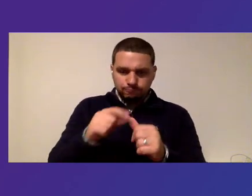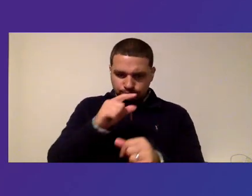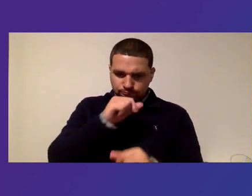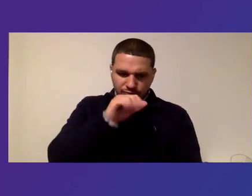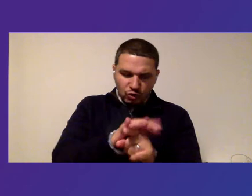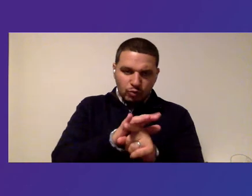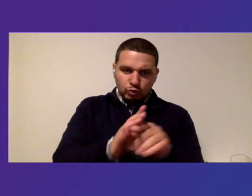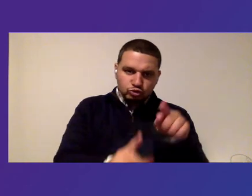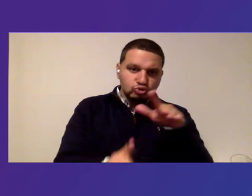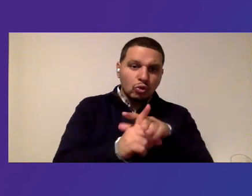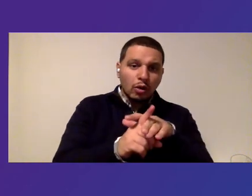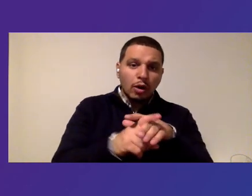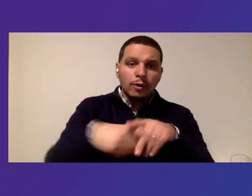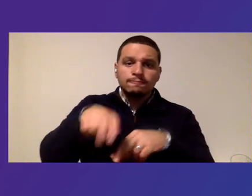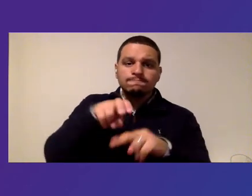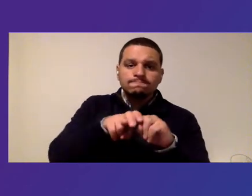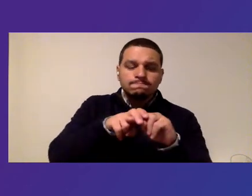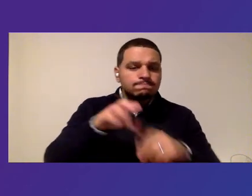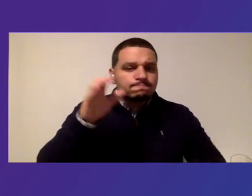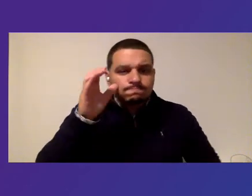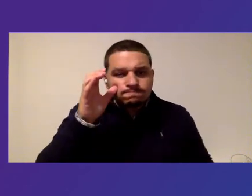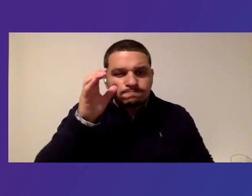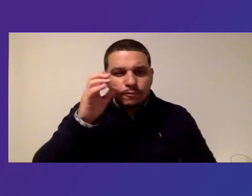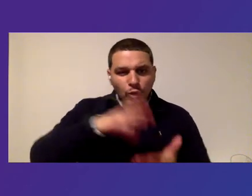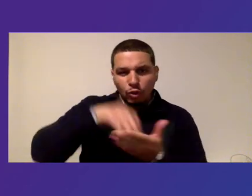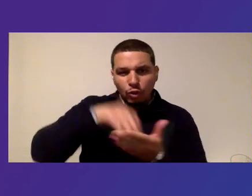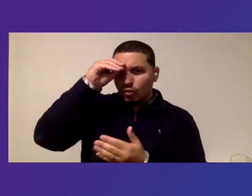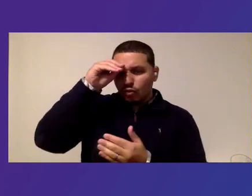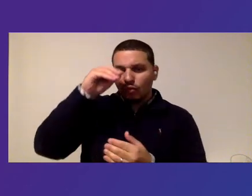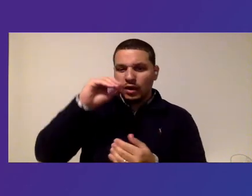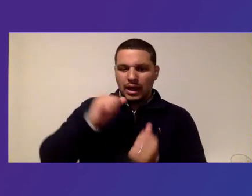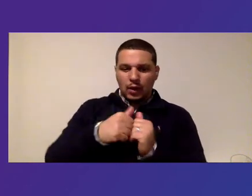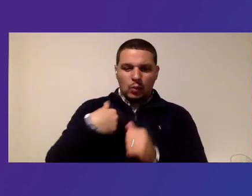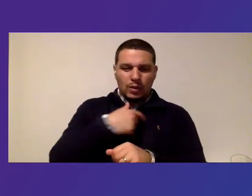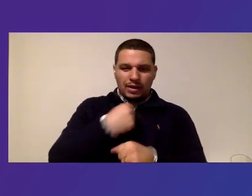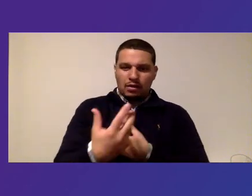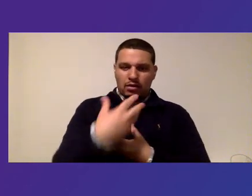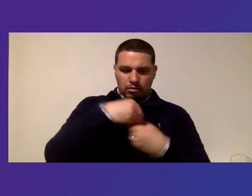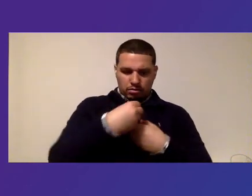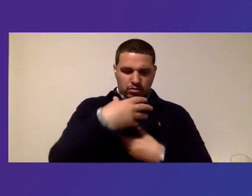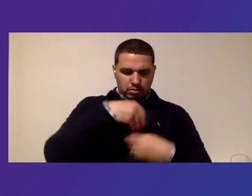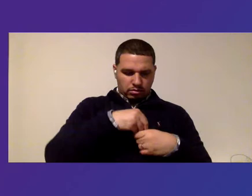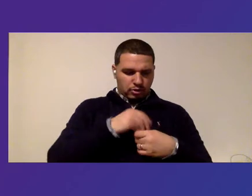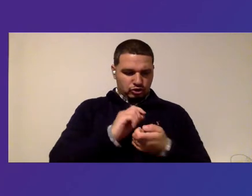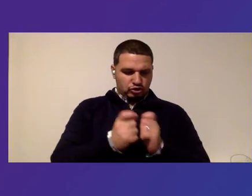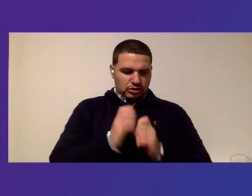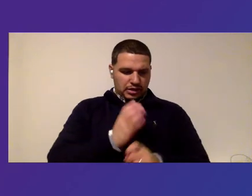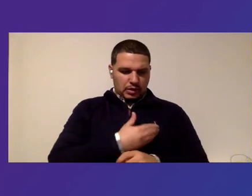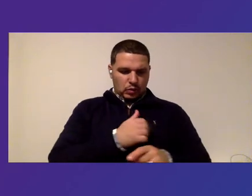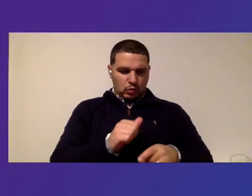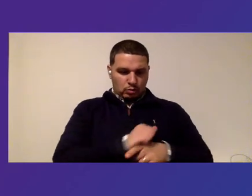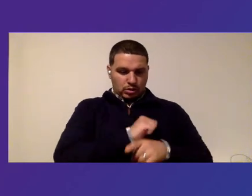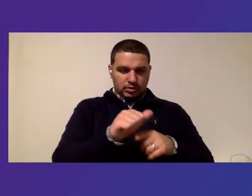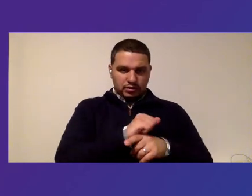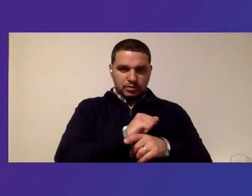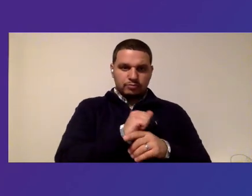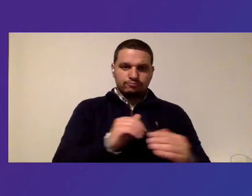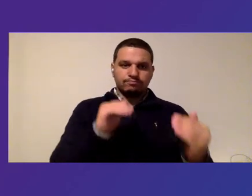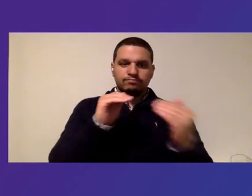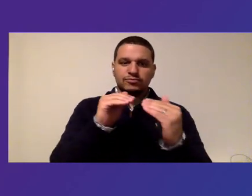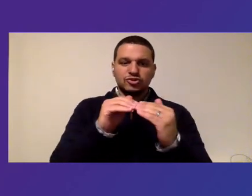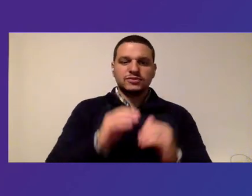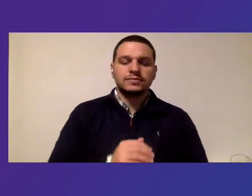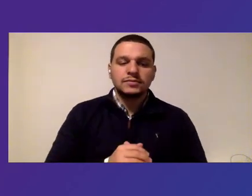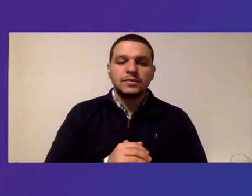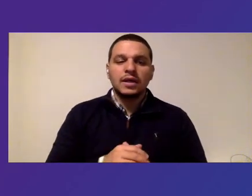up, listen, and learn in order to apprentice ways of working that perpetuate justice. This is something that I'm